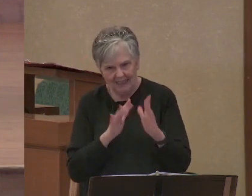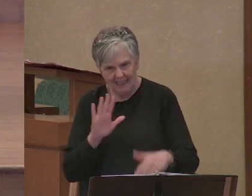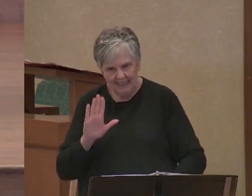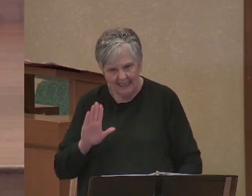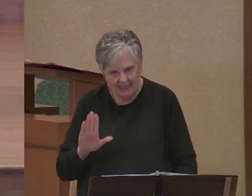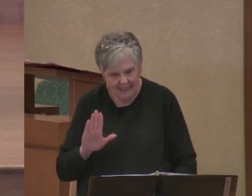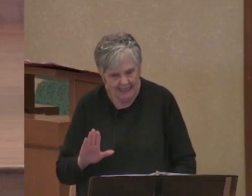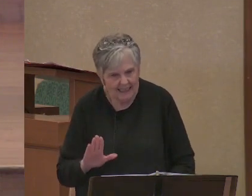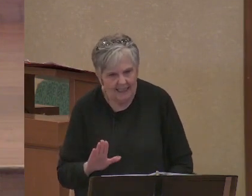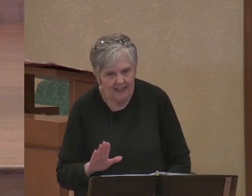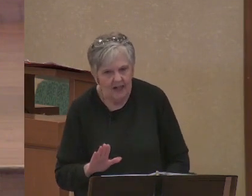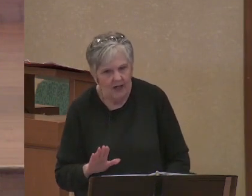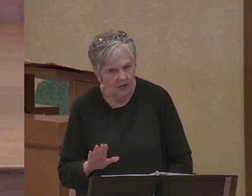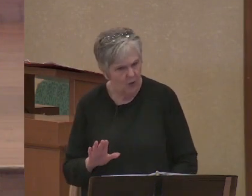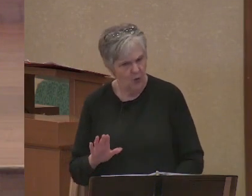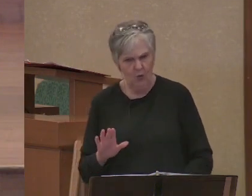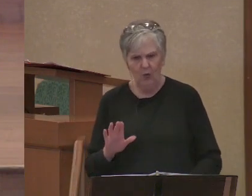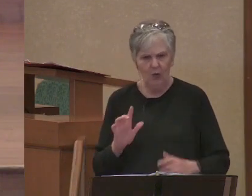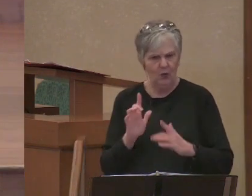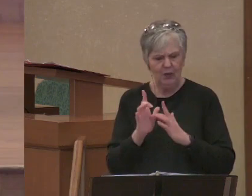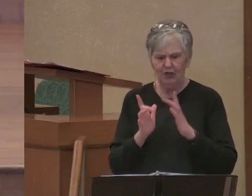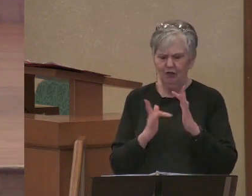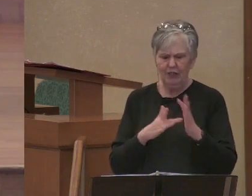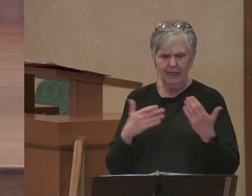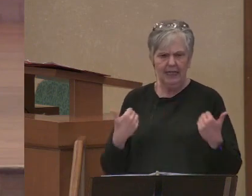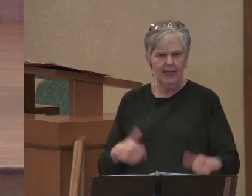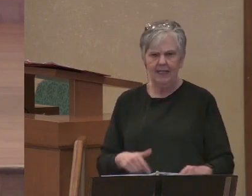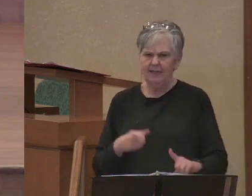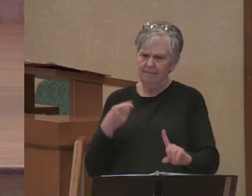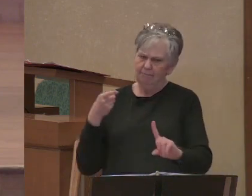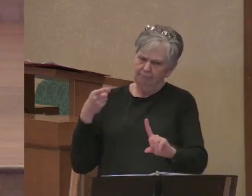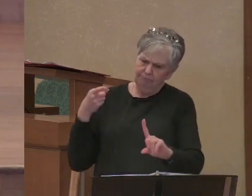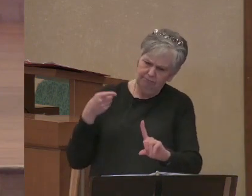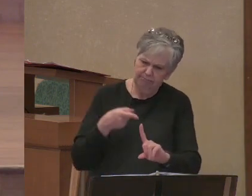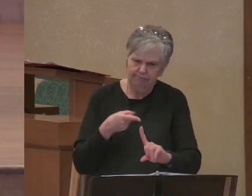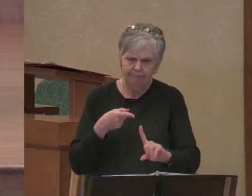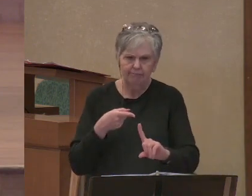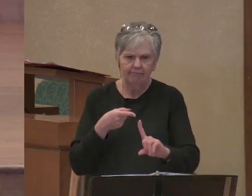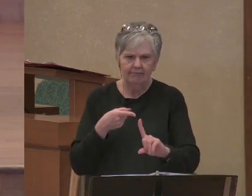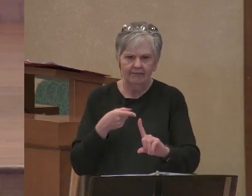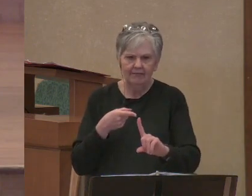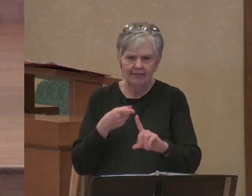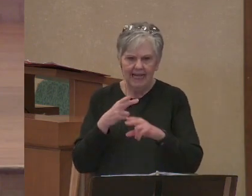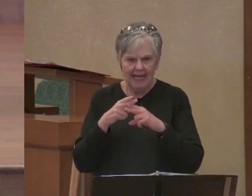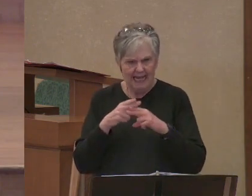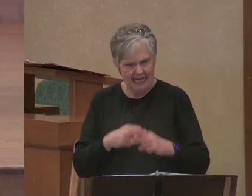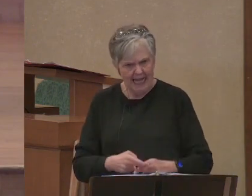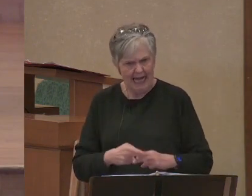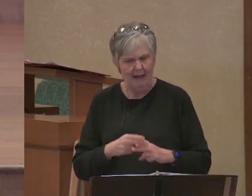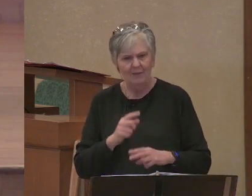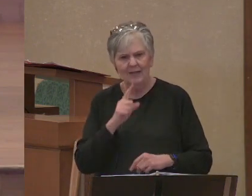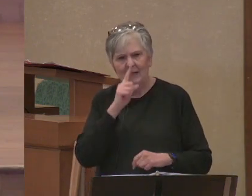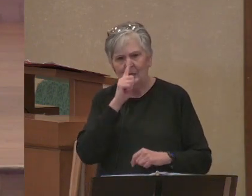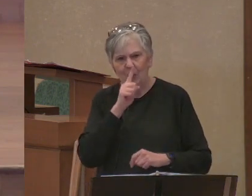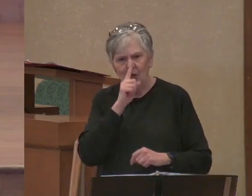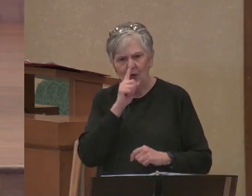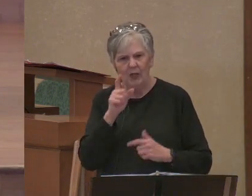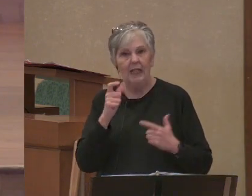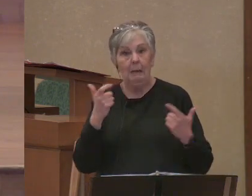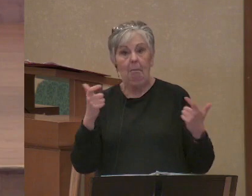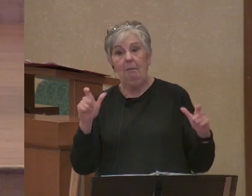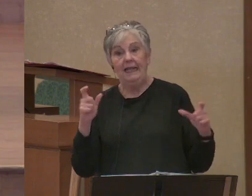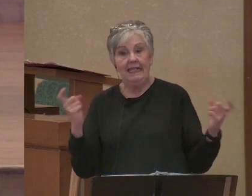Jesus doesn't mince words. He cuts right to the chase, naming some really, really big